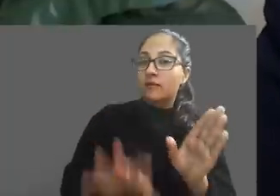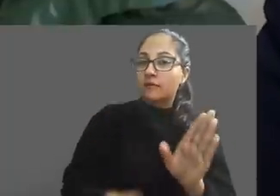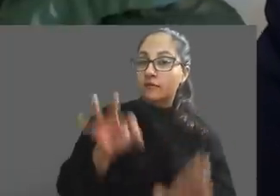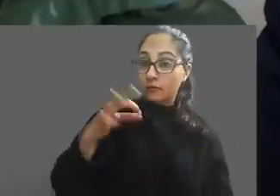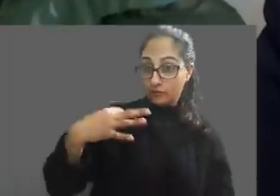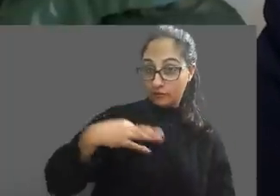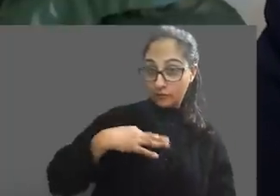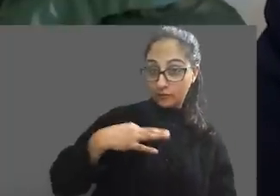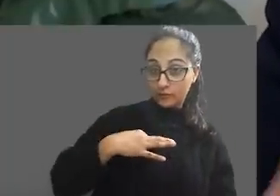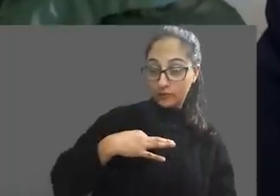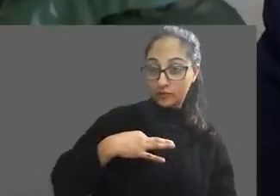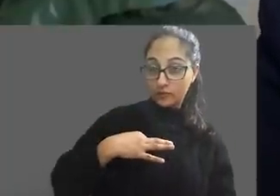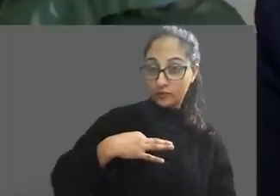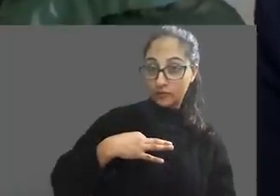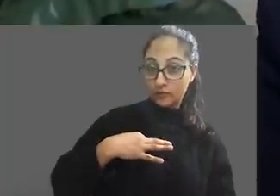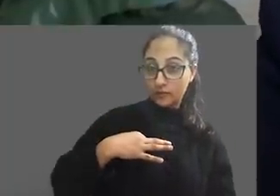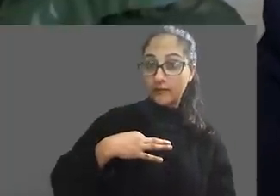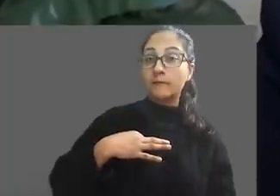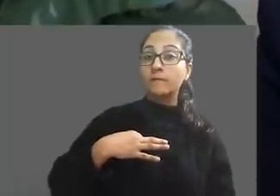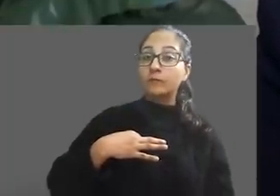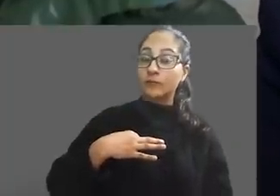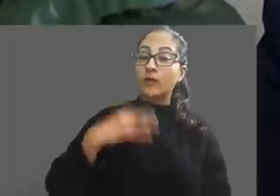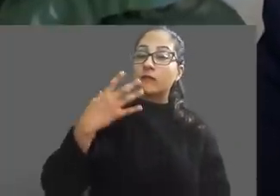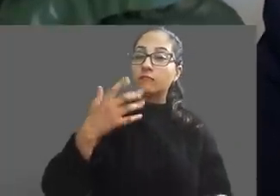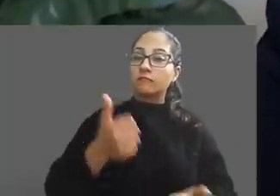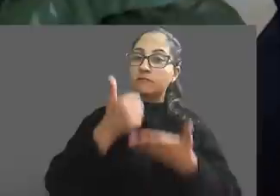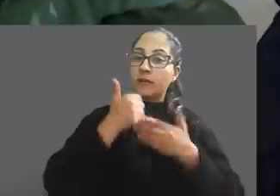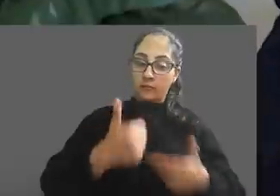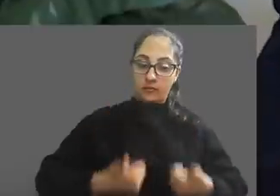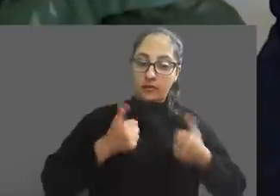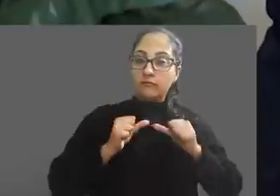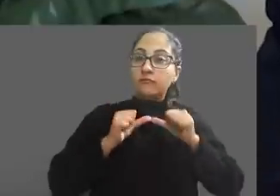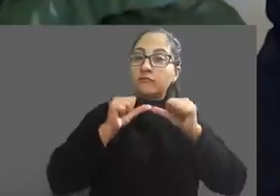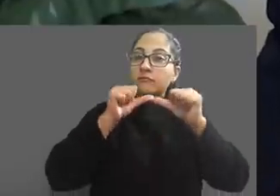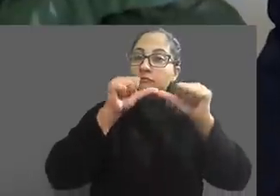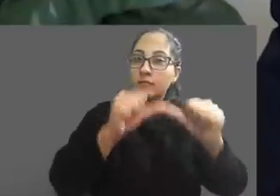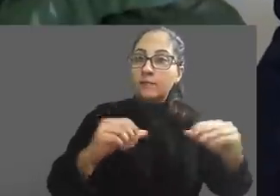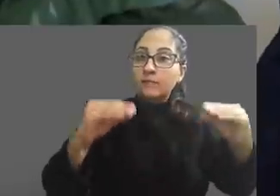for other factors, such as age, health habits, and social support.